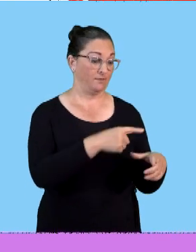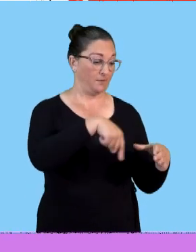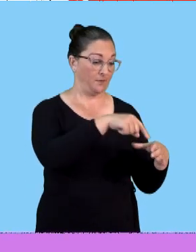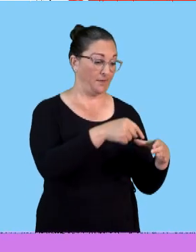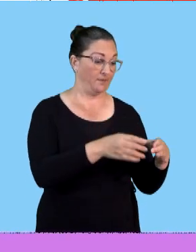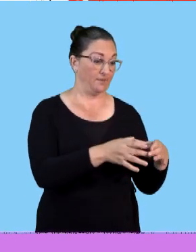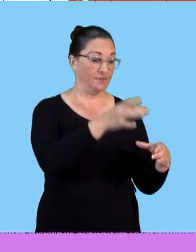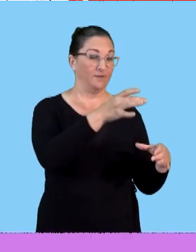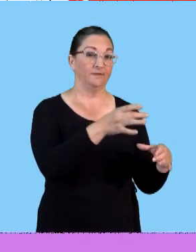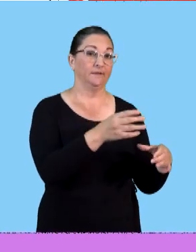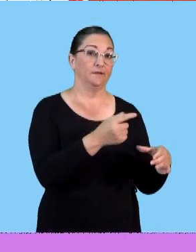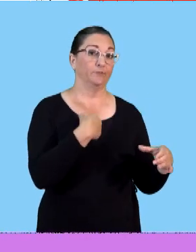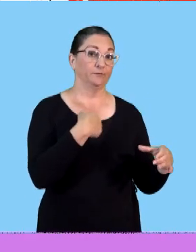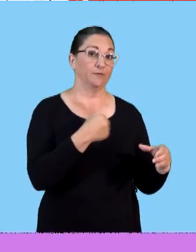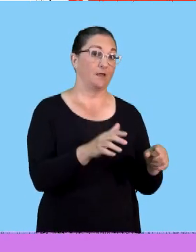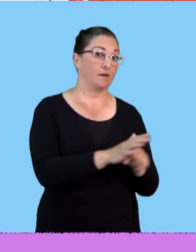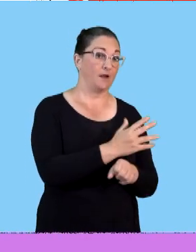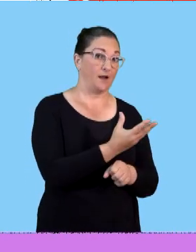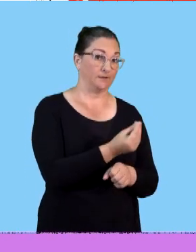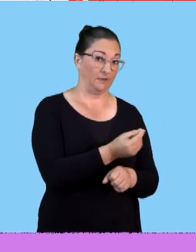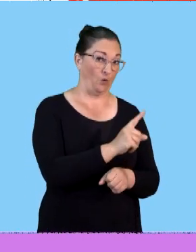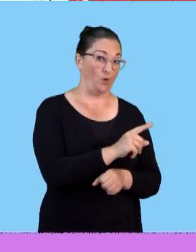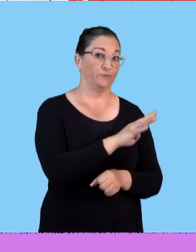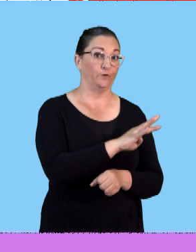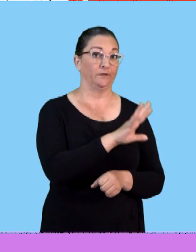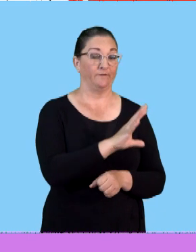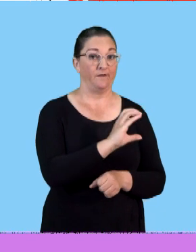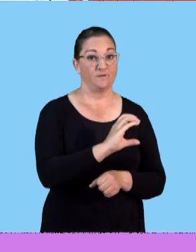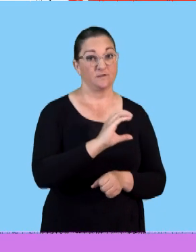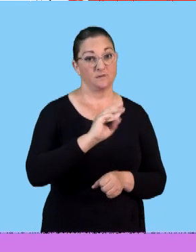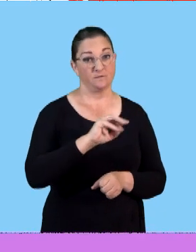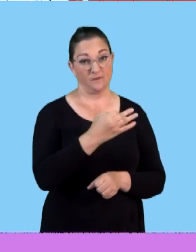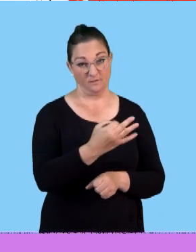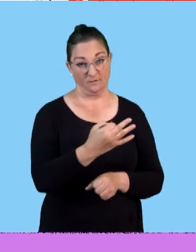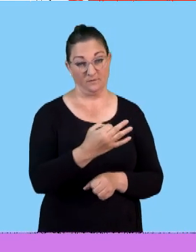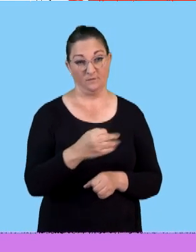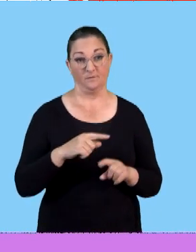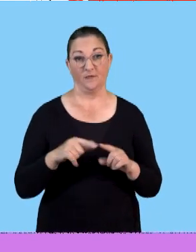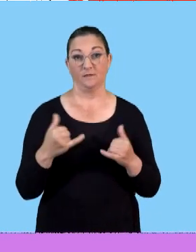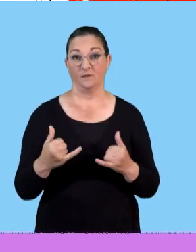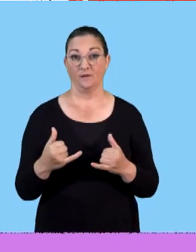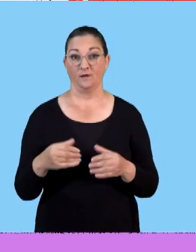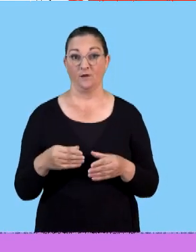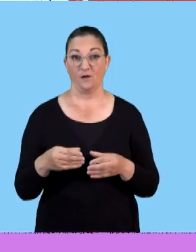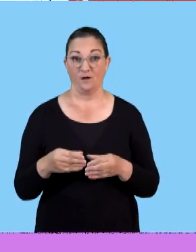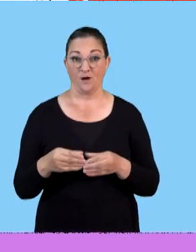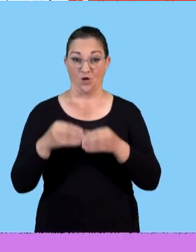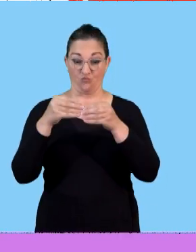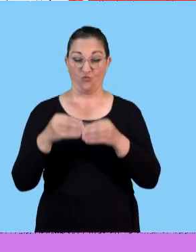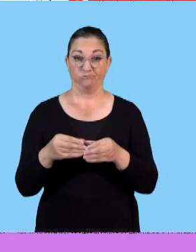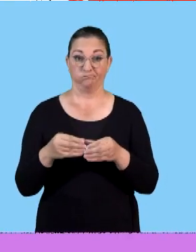my cylindrical shaped bottle to the nearest whole number, I ended with an answer of 45 cubic